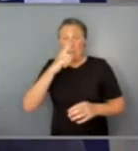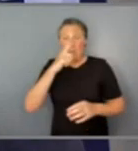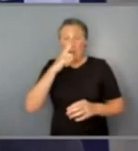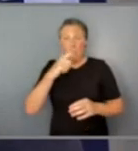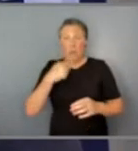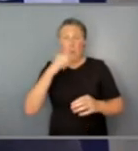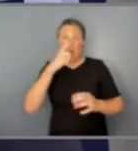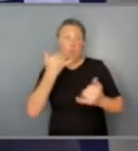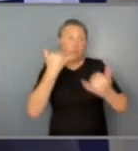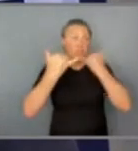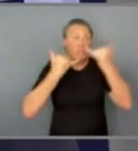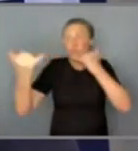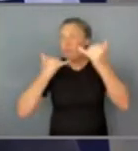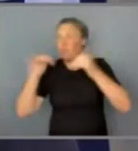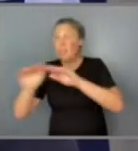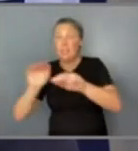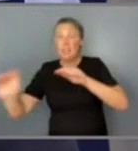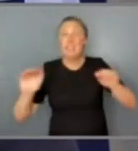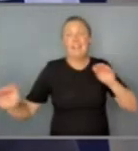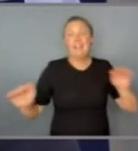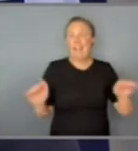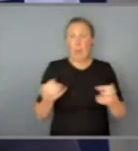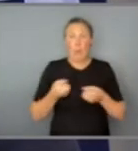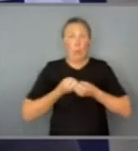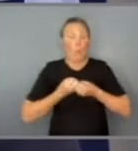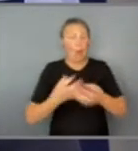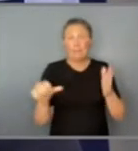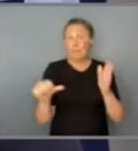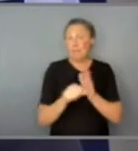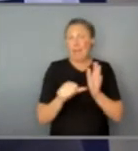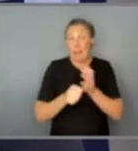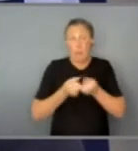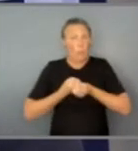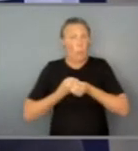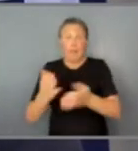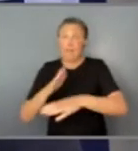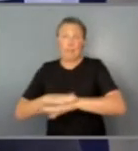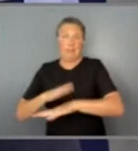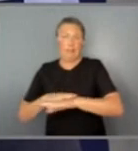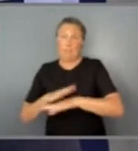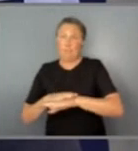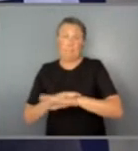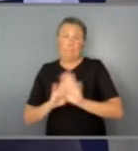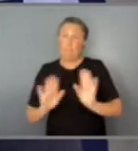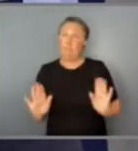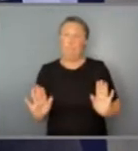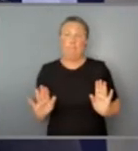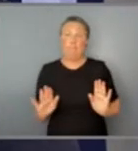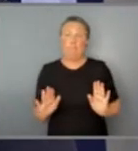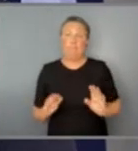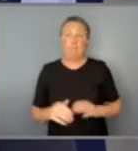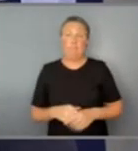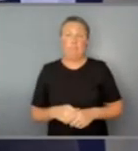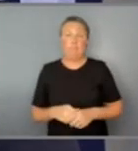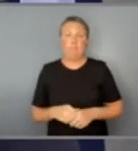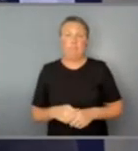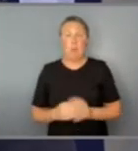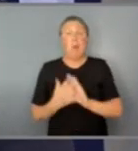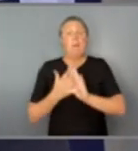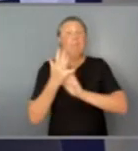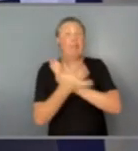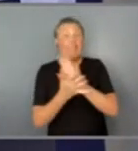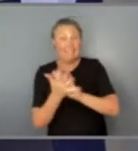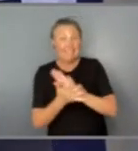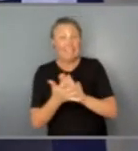is not a good use of resources. And so you have to focus your resources on their highest yield. What that means is